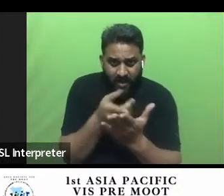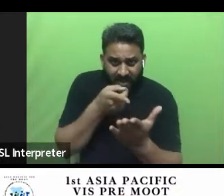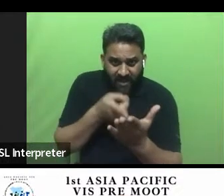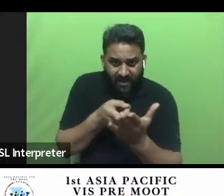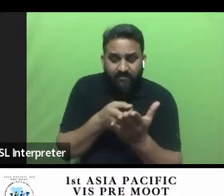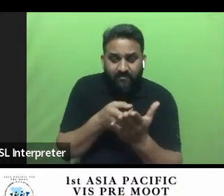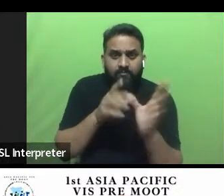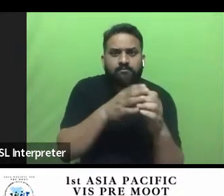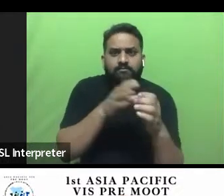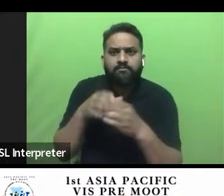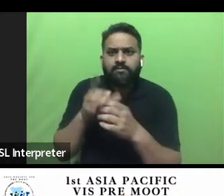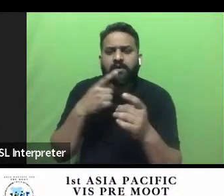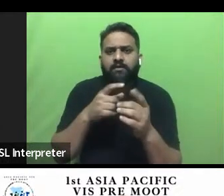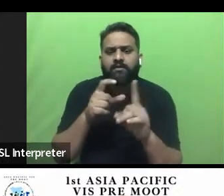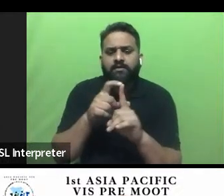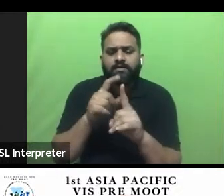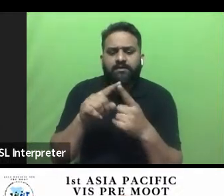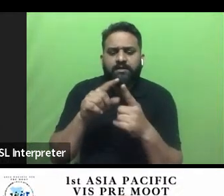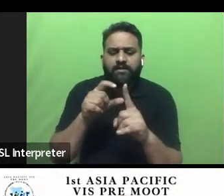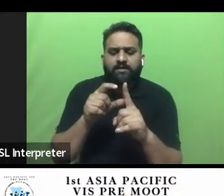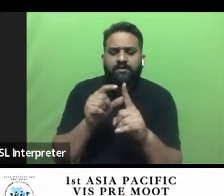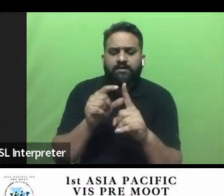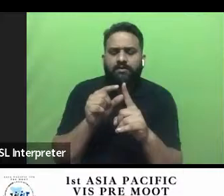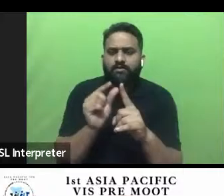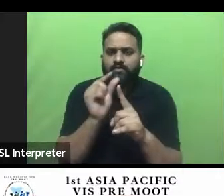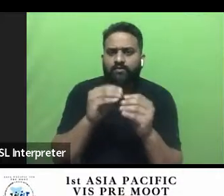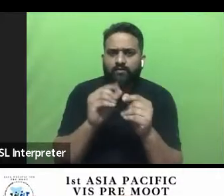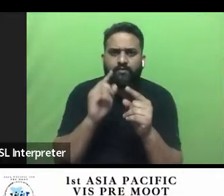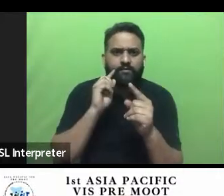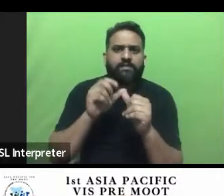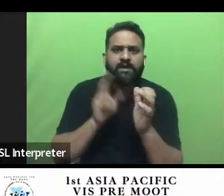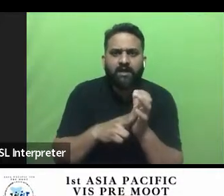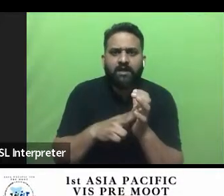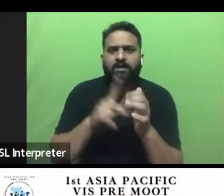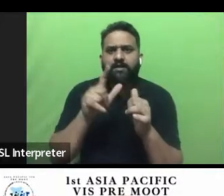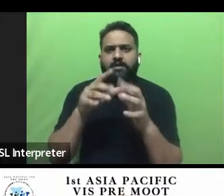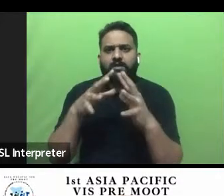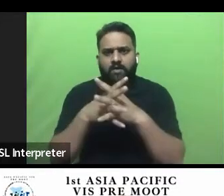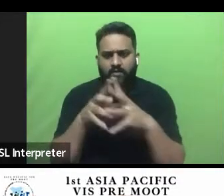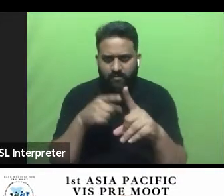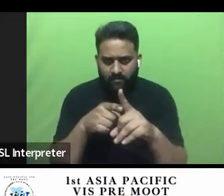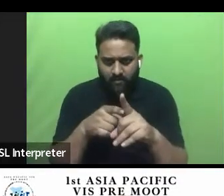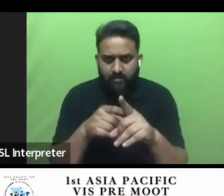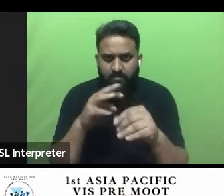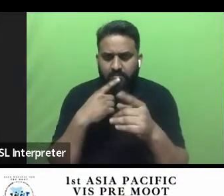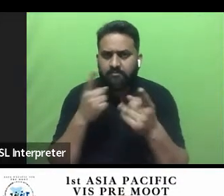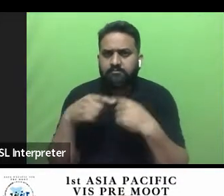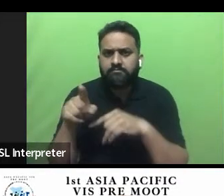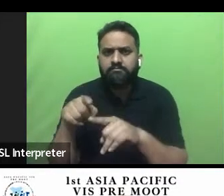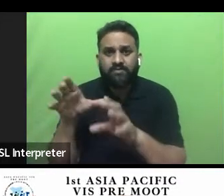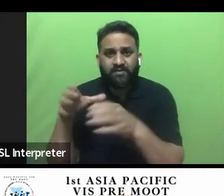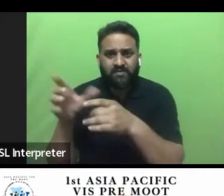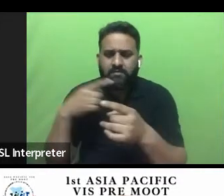is Danubian law, and that under Danubian general contract law, the parties validly concluded an arbitration agreement. We